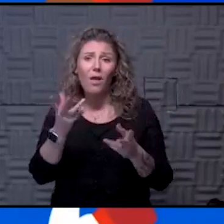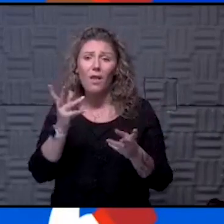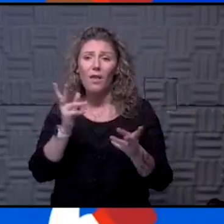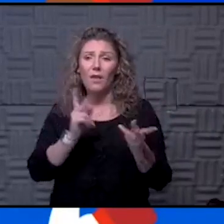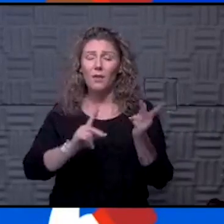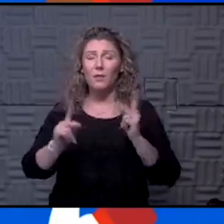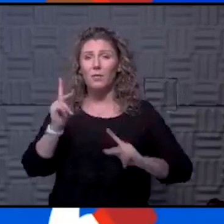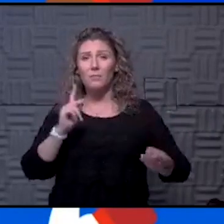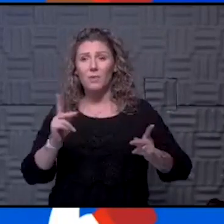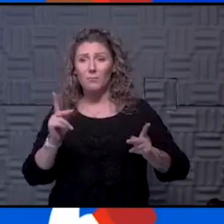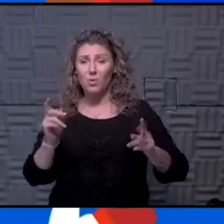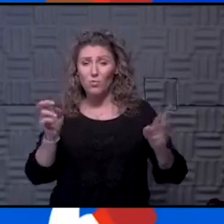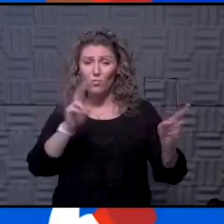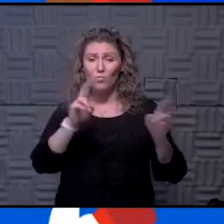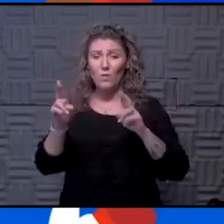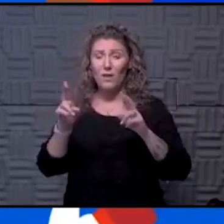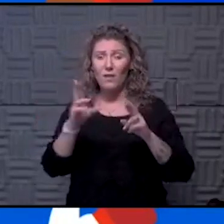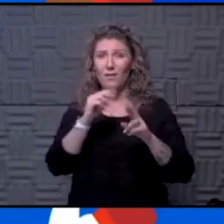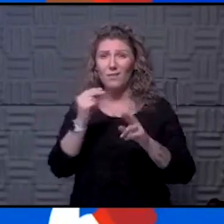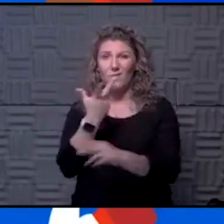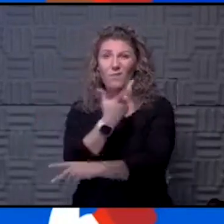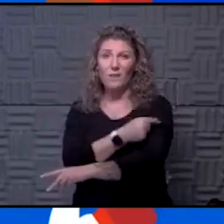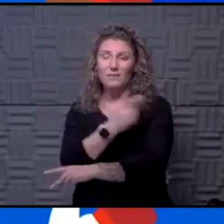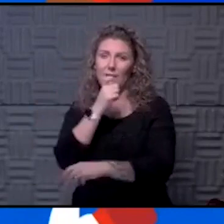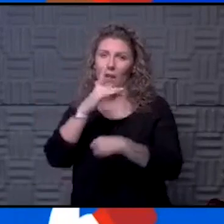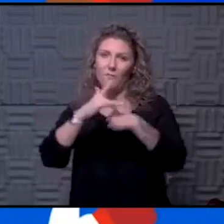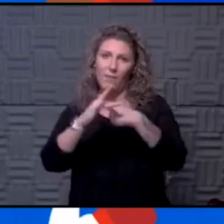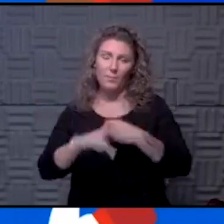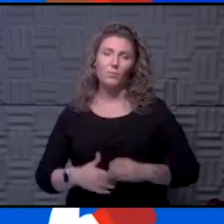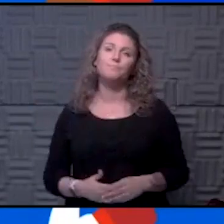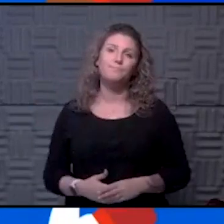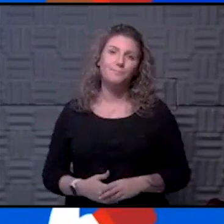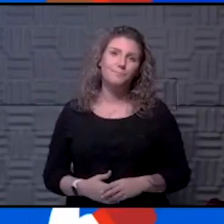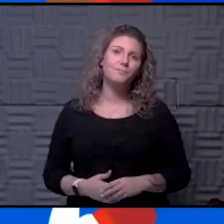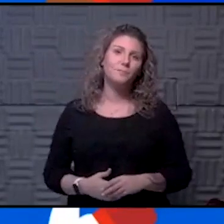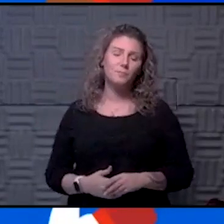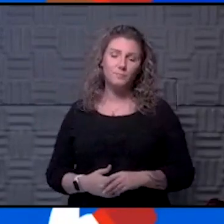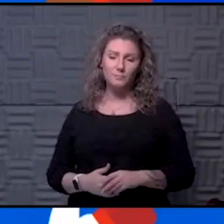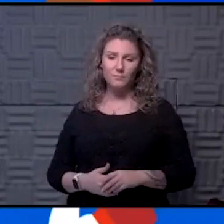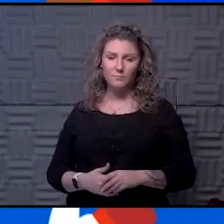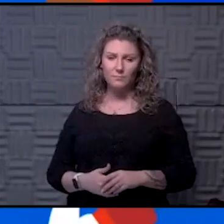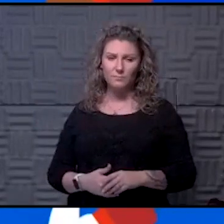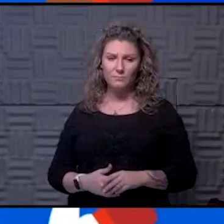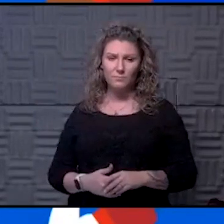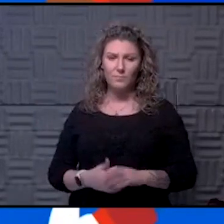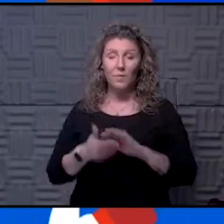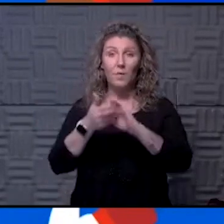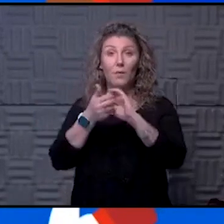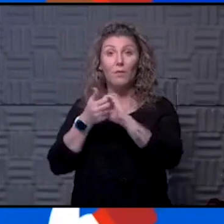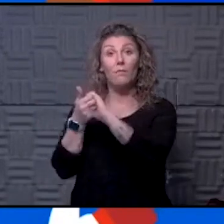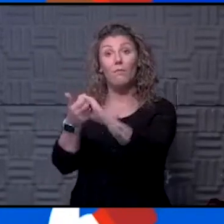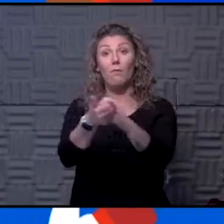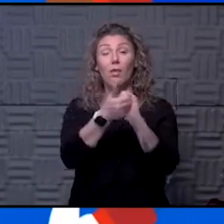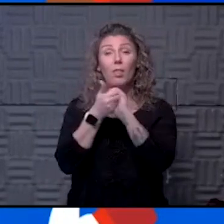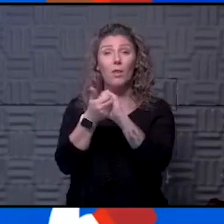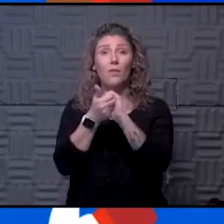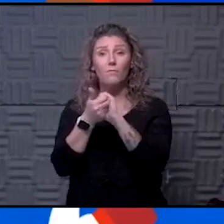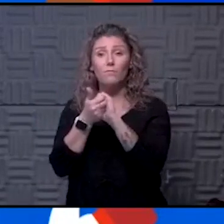take the vaccine, and maybe the vaccine was not available. I think the collaboration with